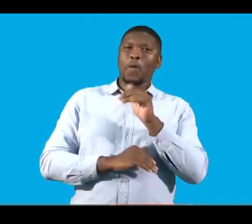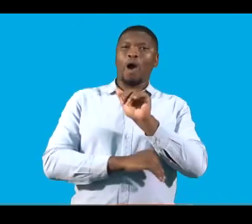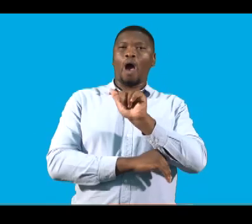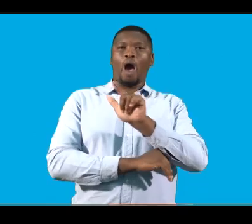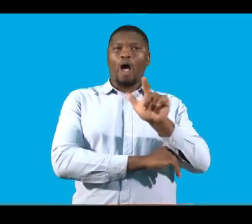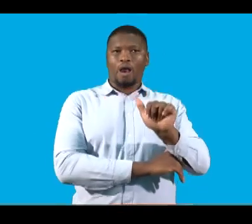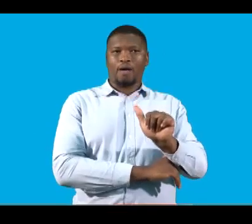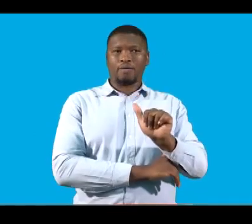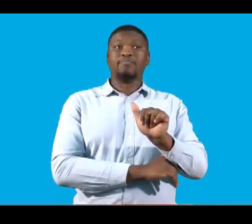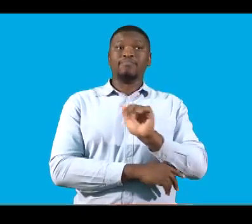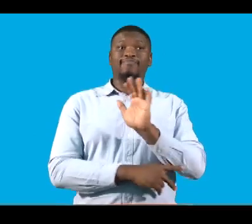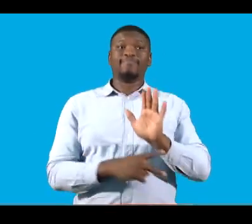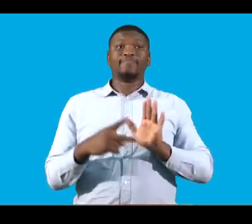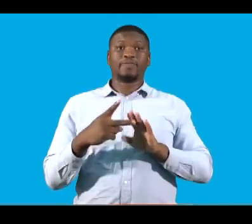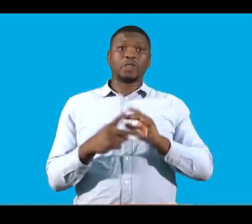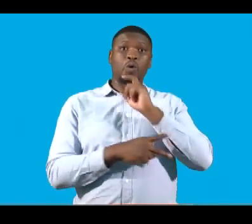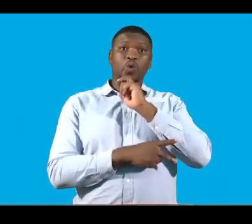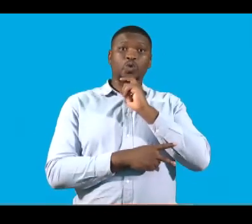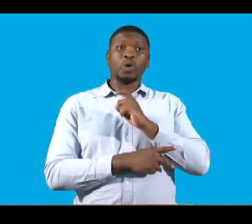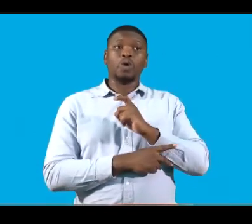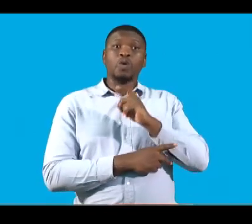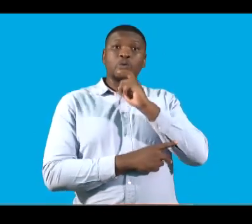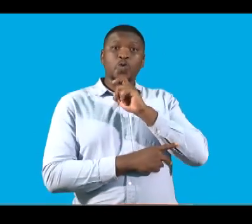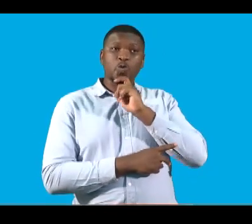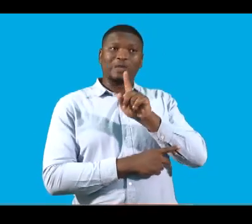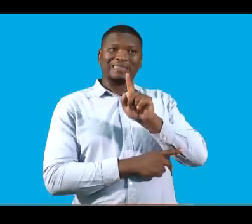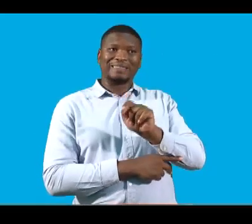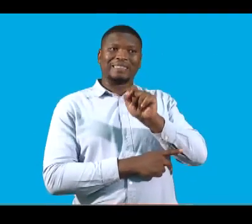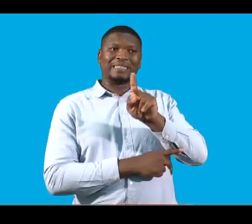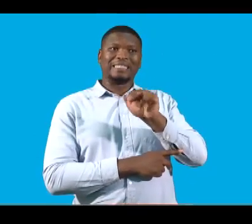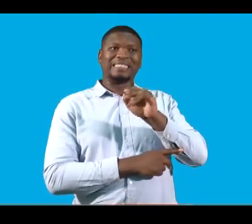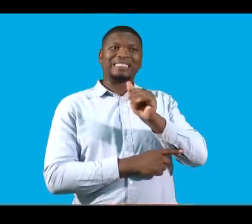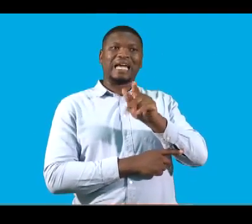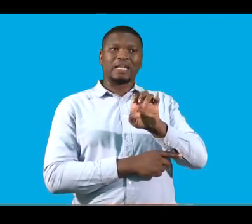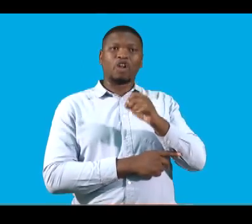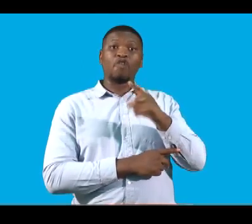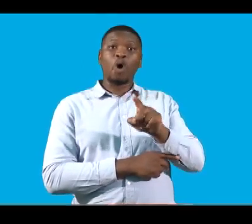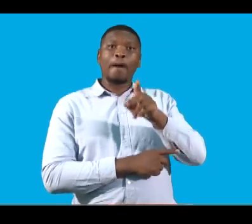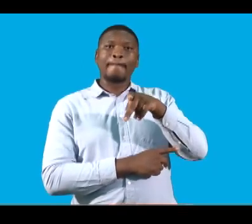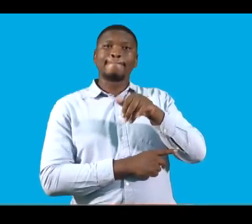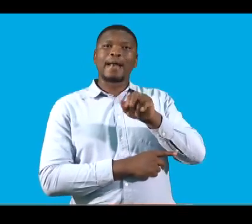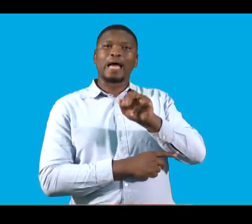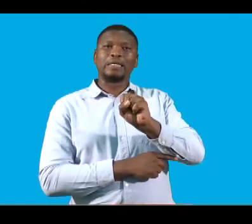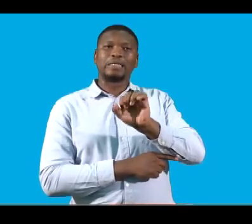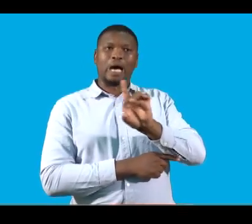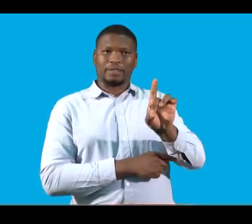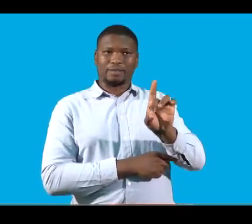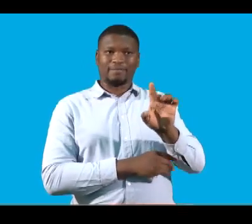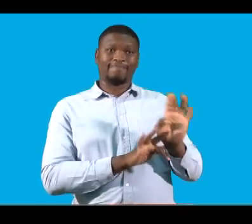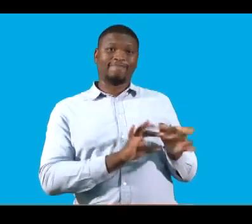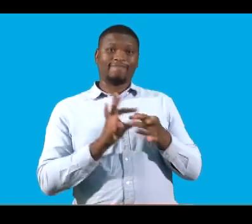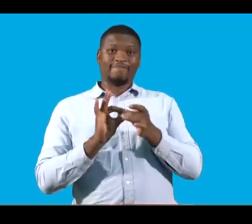Allah without knowing where Mecca is, and he uses turtle meat as prasad, a Hindu